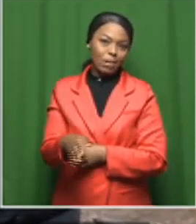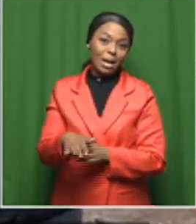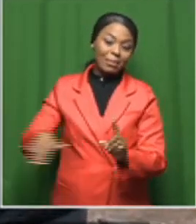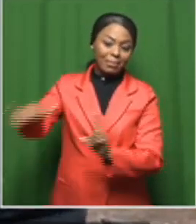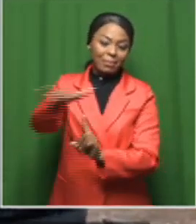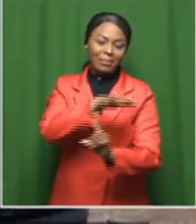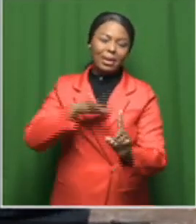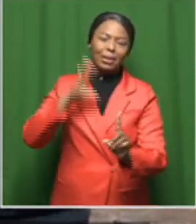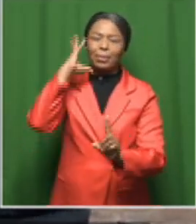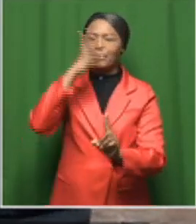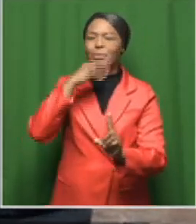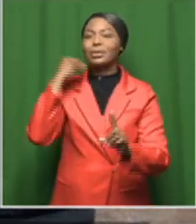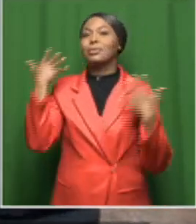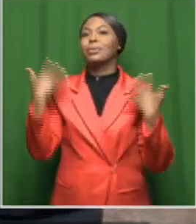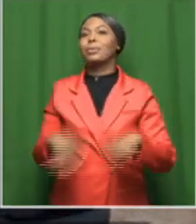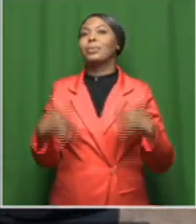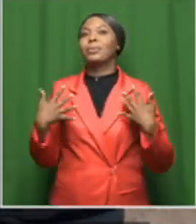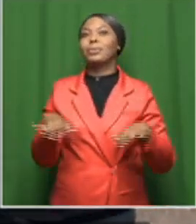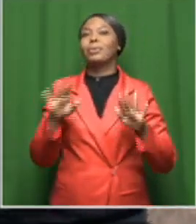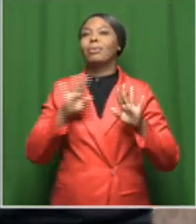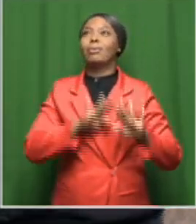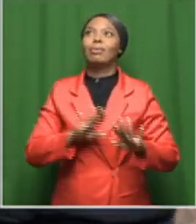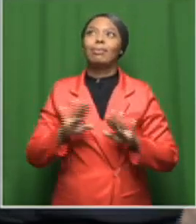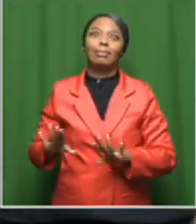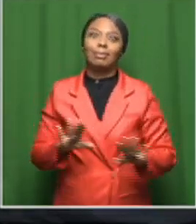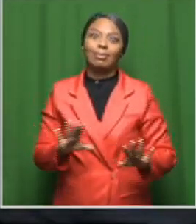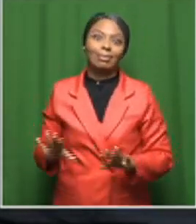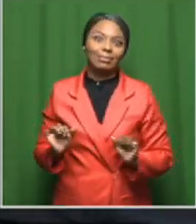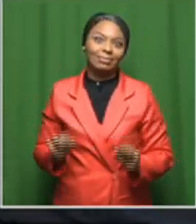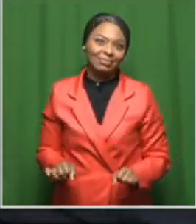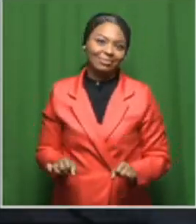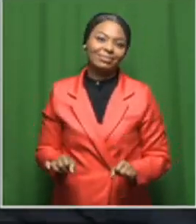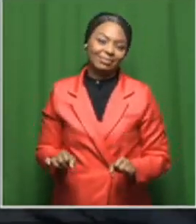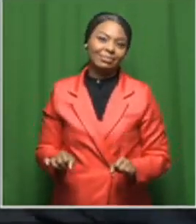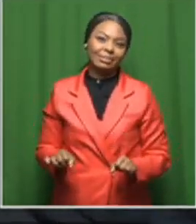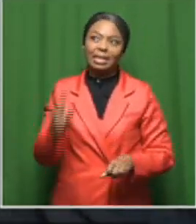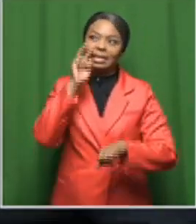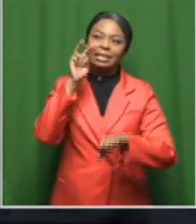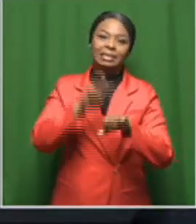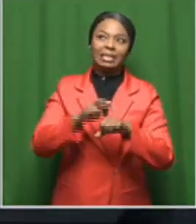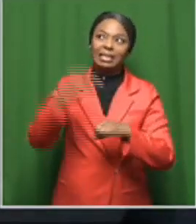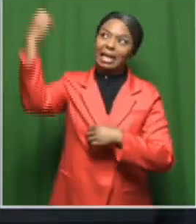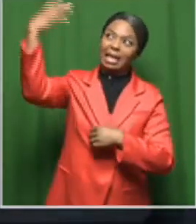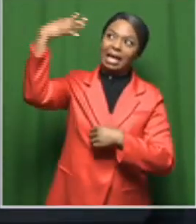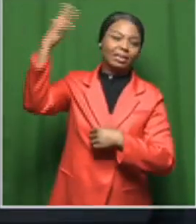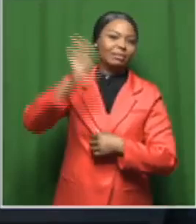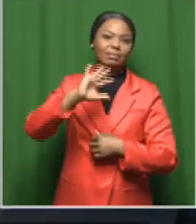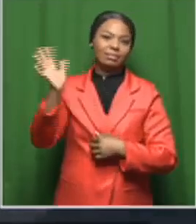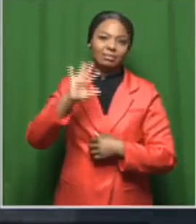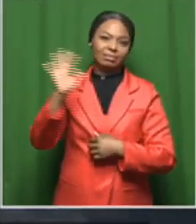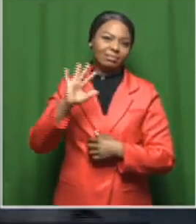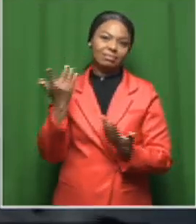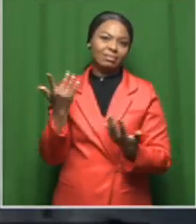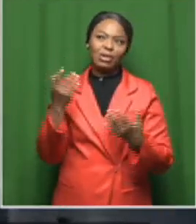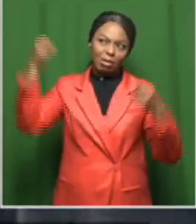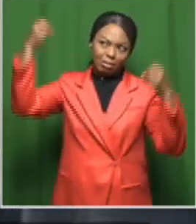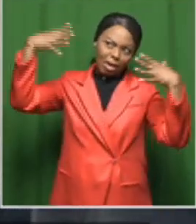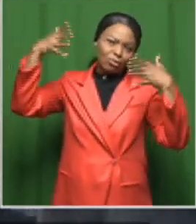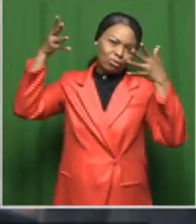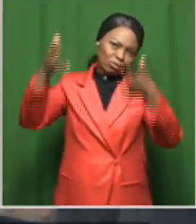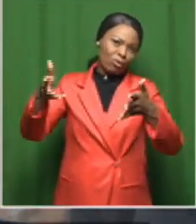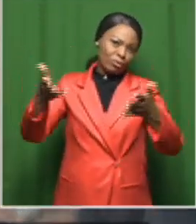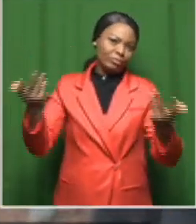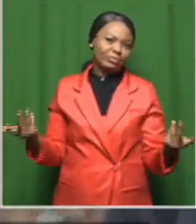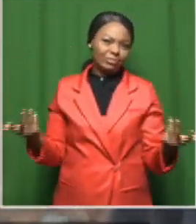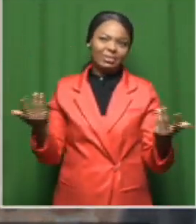night sky we have. Oh. You literally do not need any lights out here. It is just fantastic. Almost looks